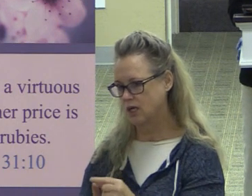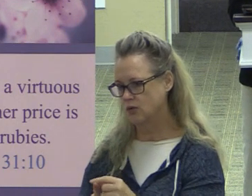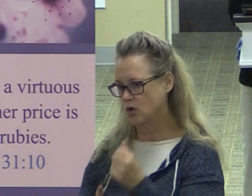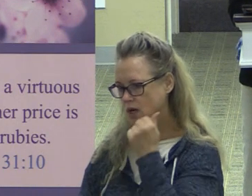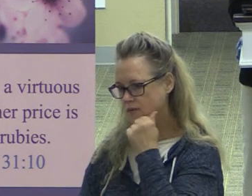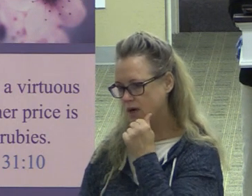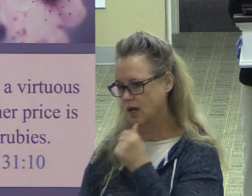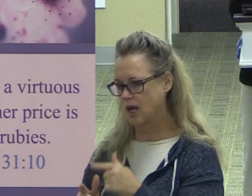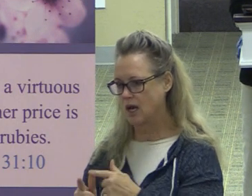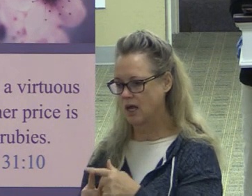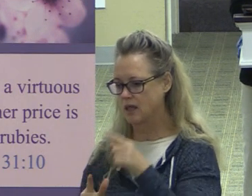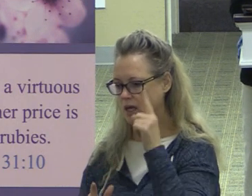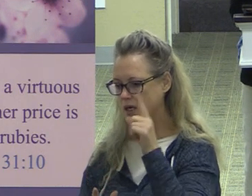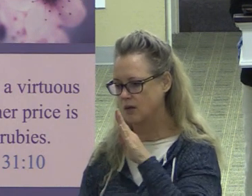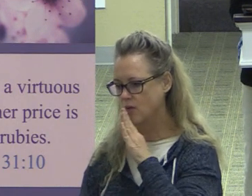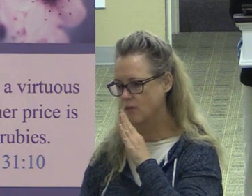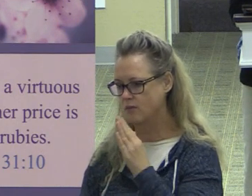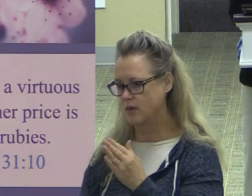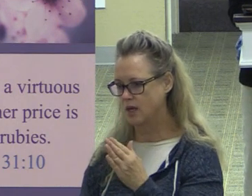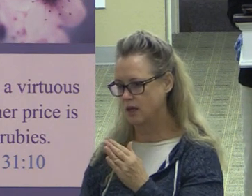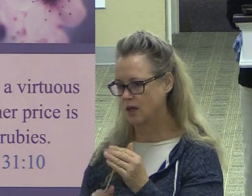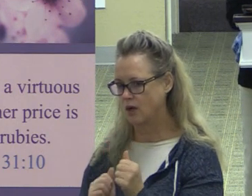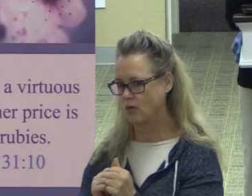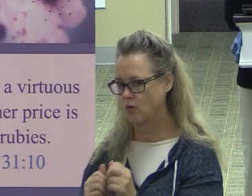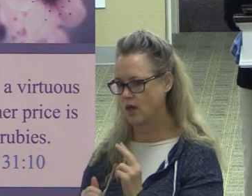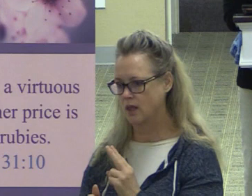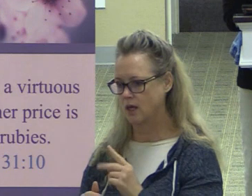to help us when we stumble and fall,